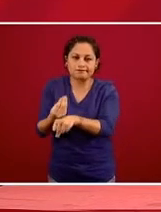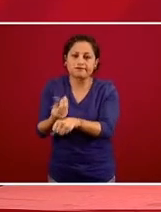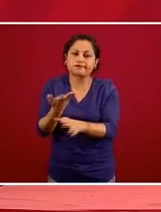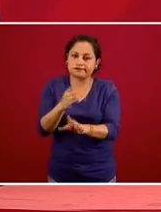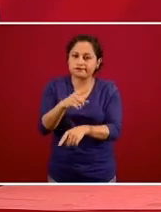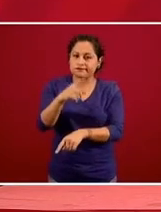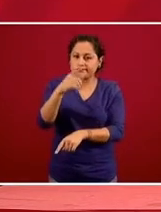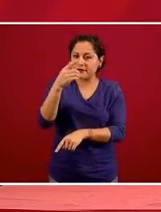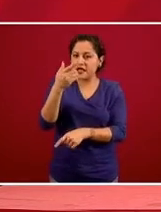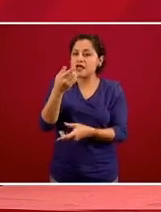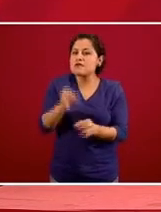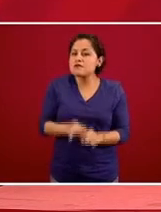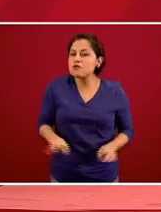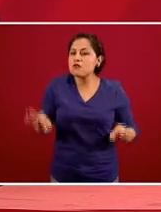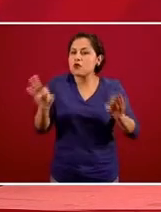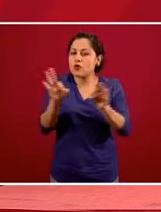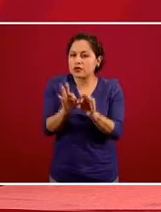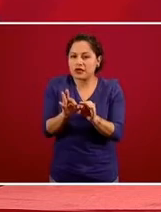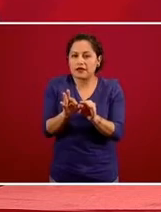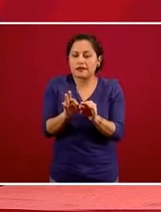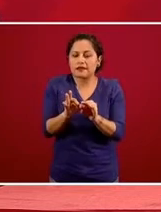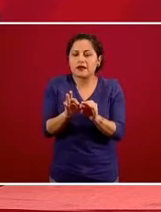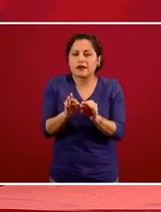involves a lot of different